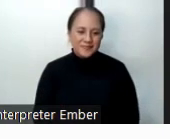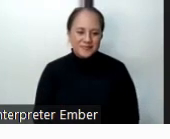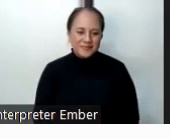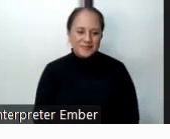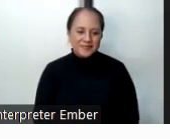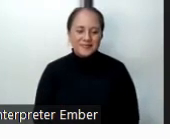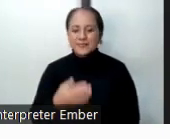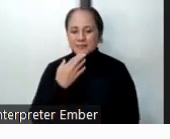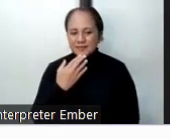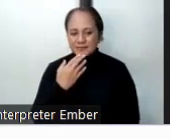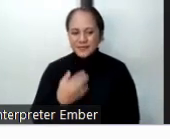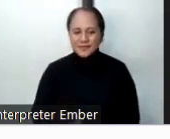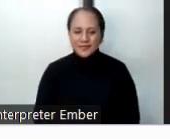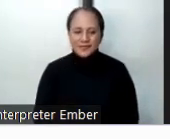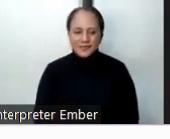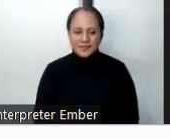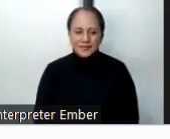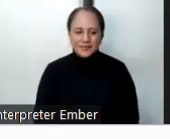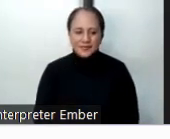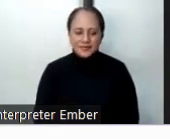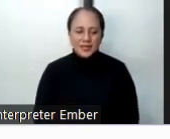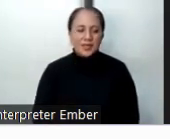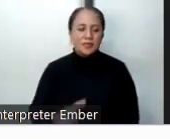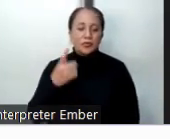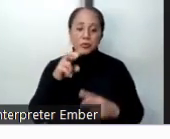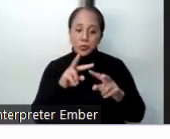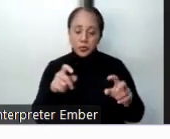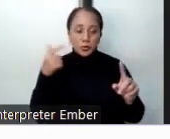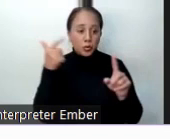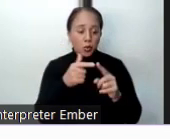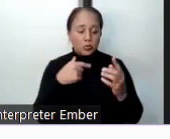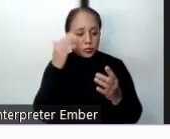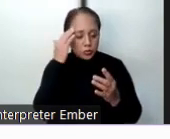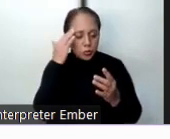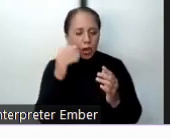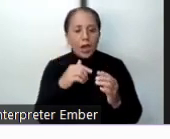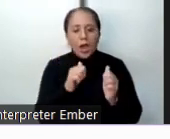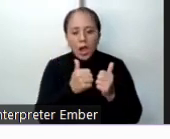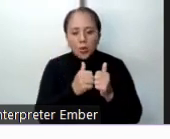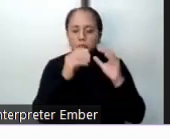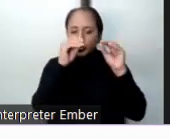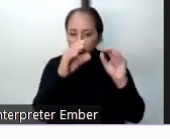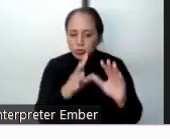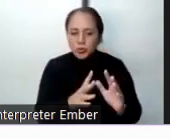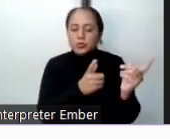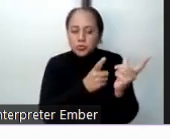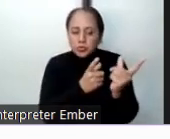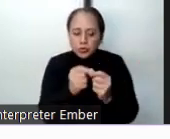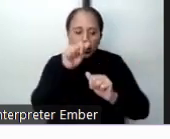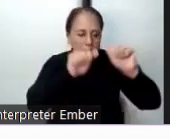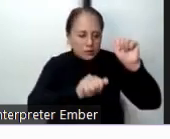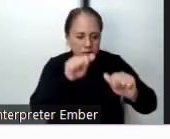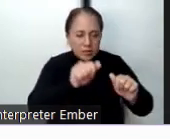Thank you, Karen. Our first research aim is to determine how teachers perform in assessing